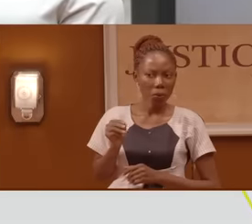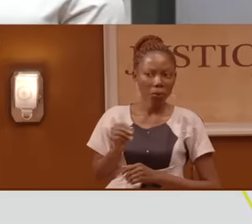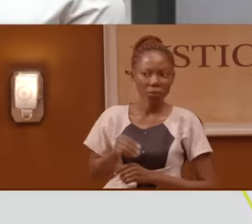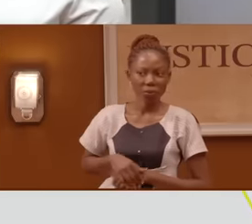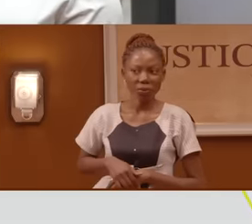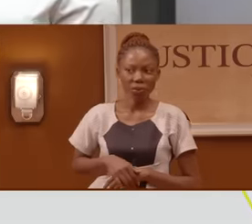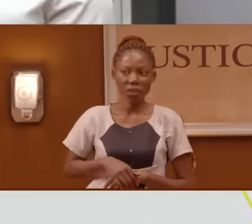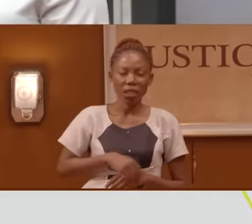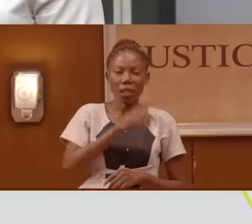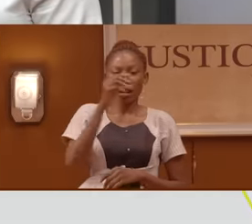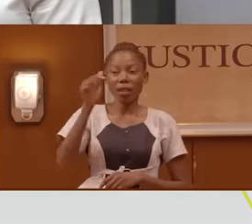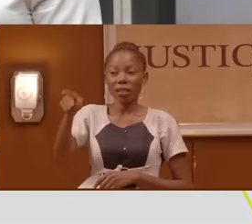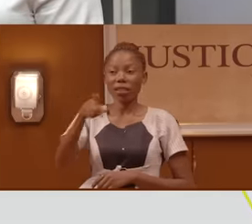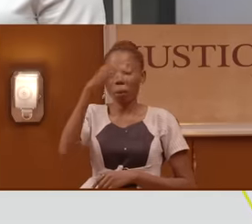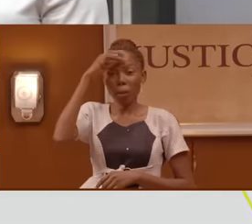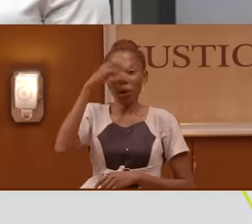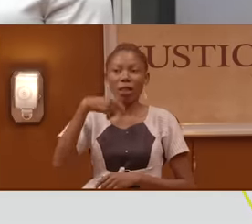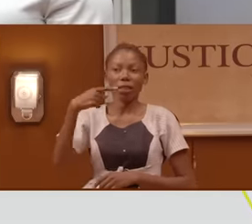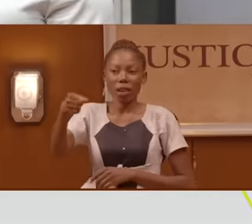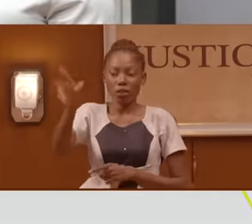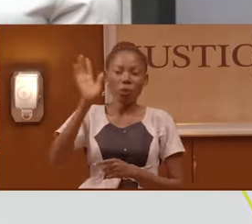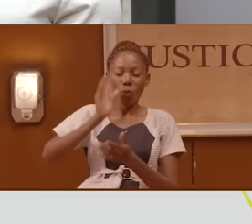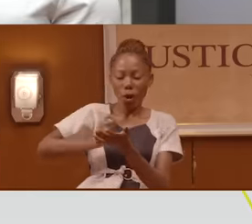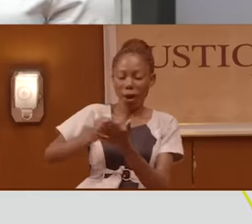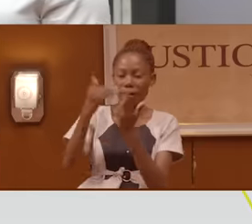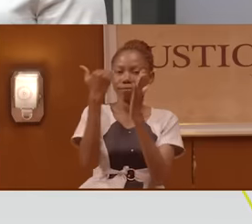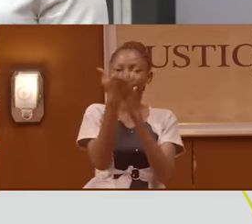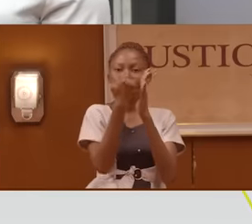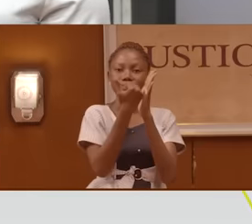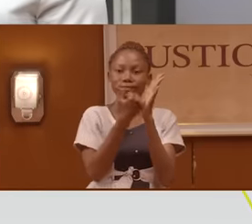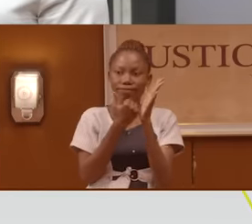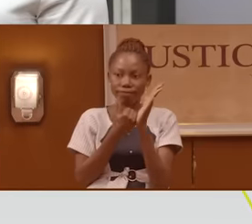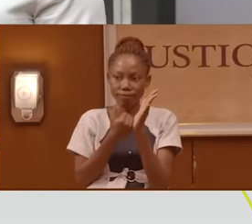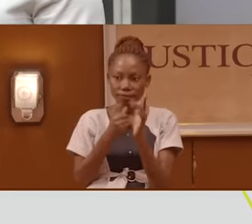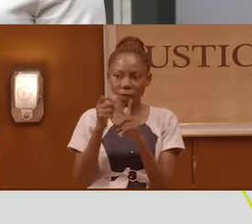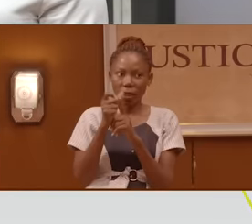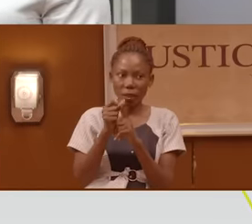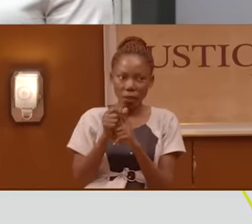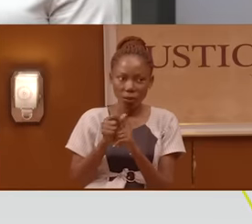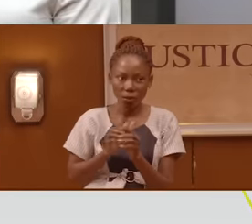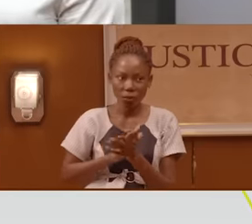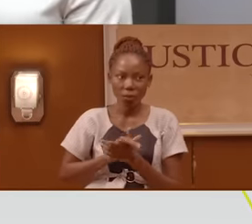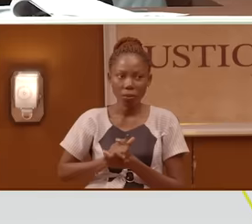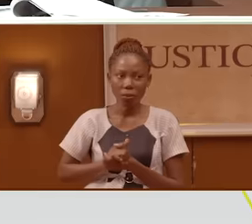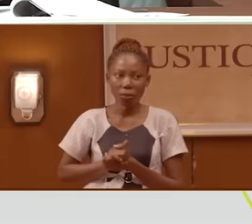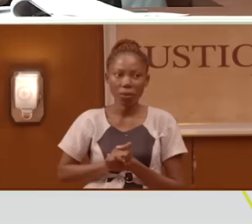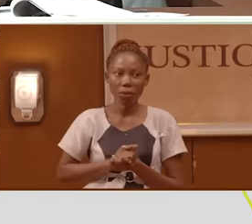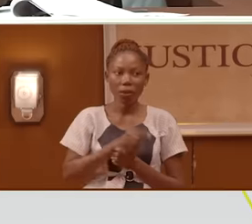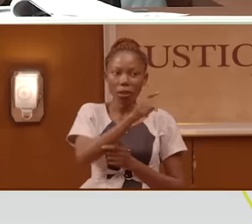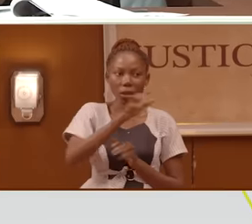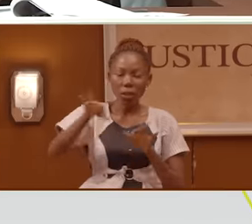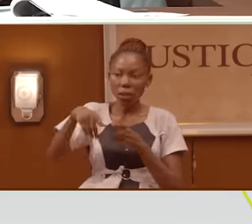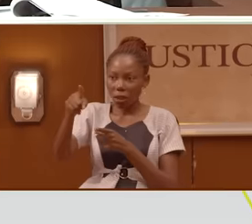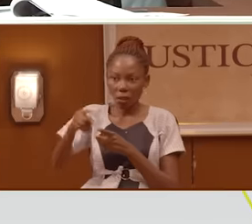to be like writing list of food, that we need rice or amala and all that. At the end of the day, did he start giving you upkeep